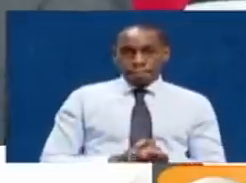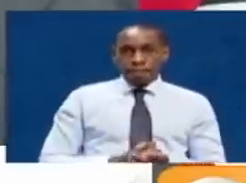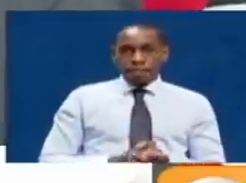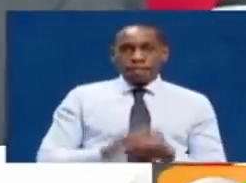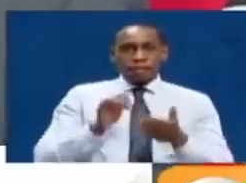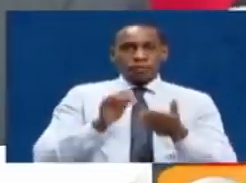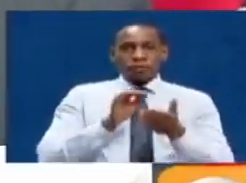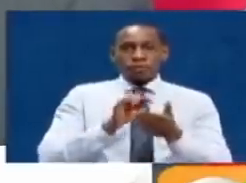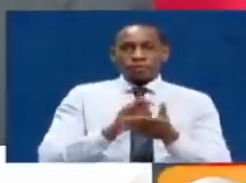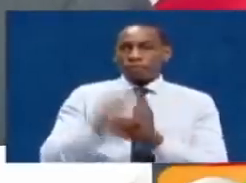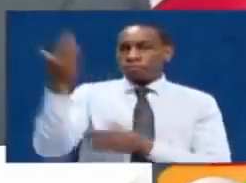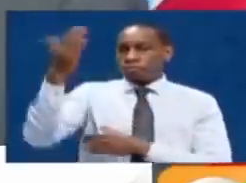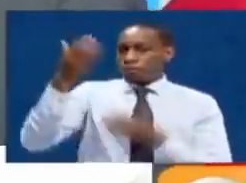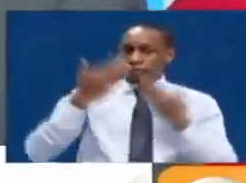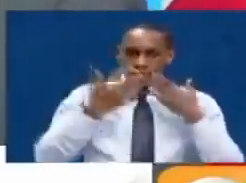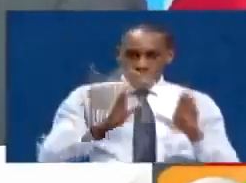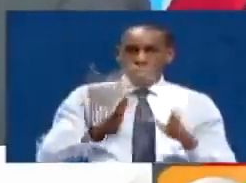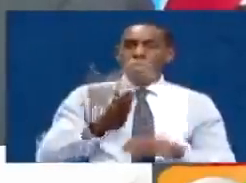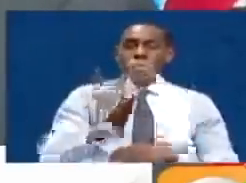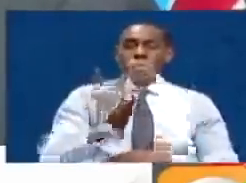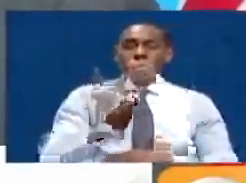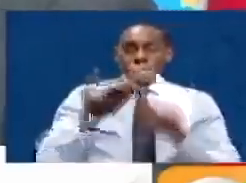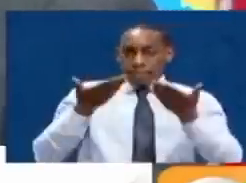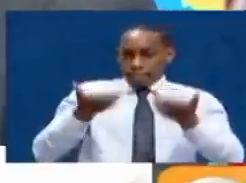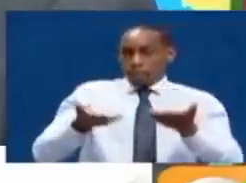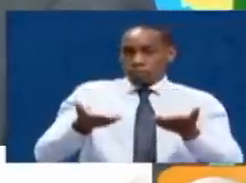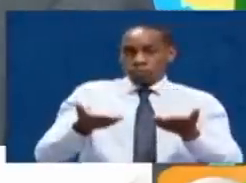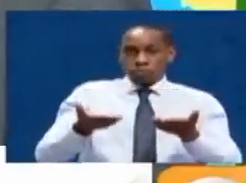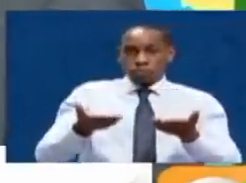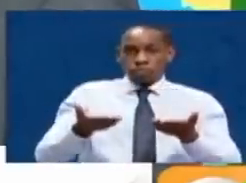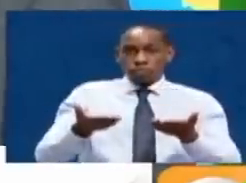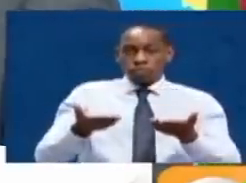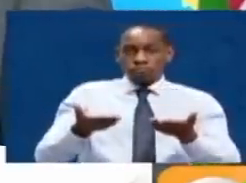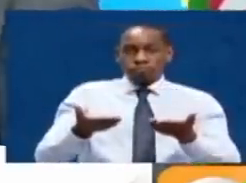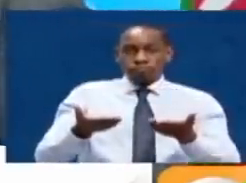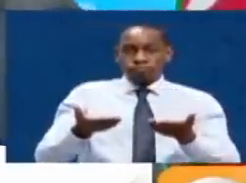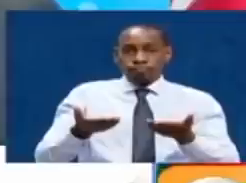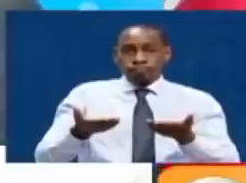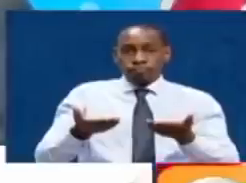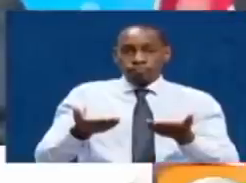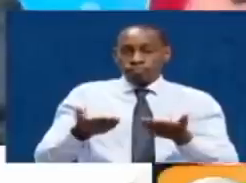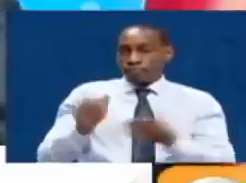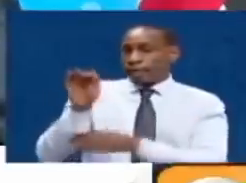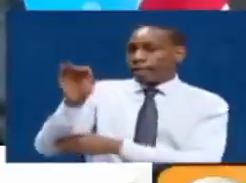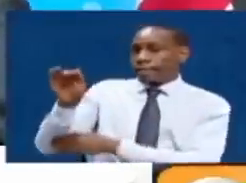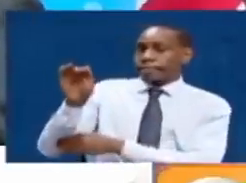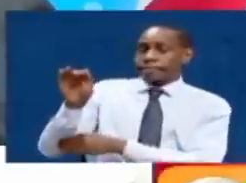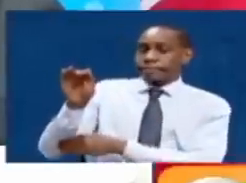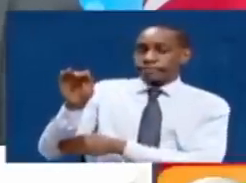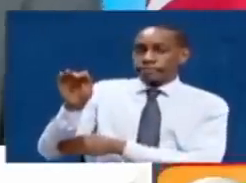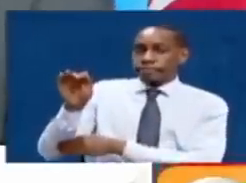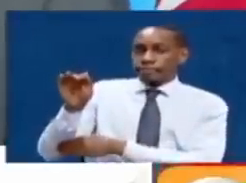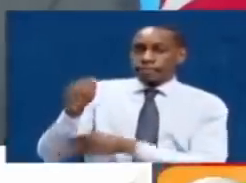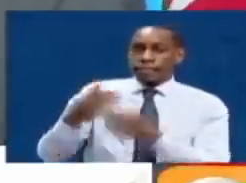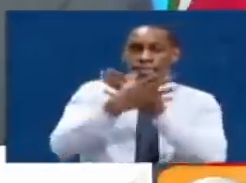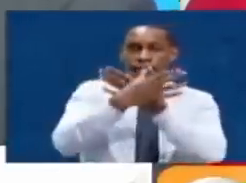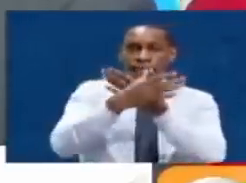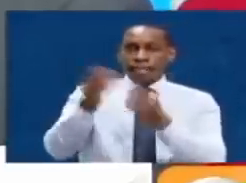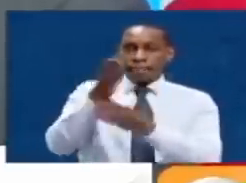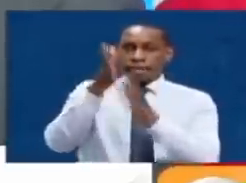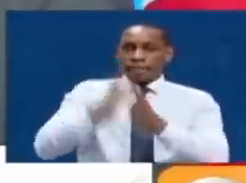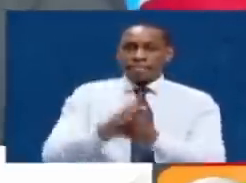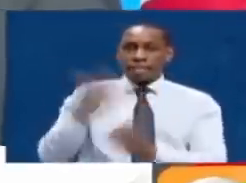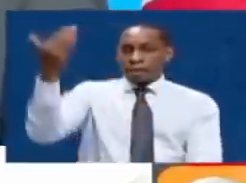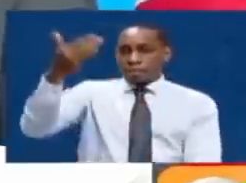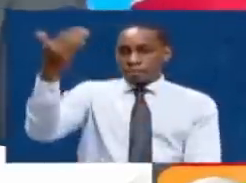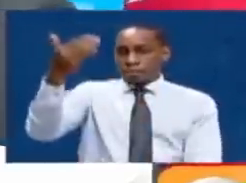without further ado, it is now, I guess, ask the German ambassador to make some